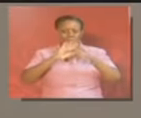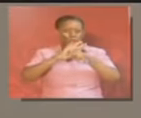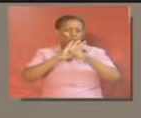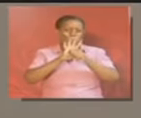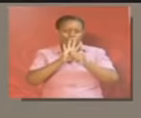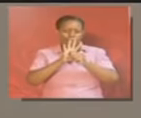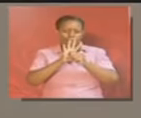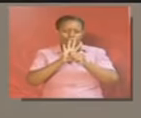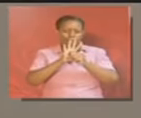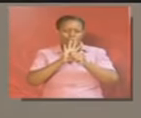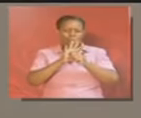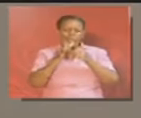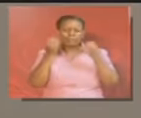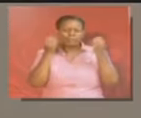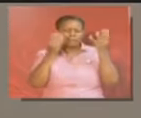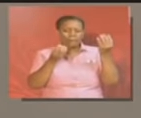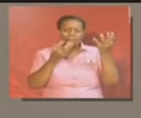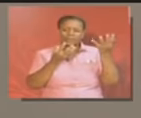by going to